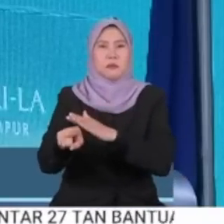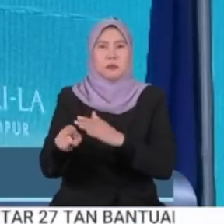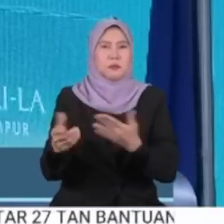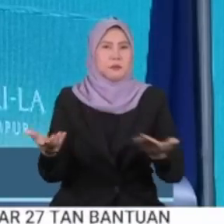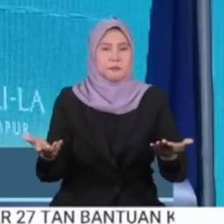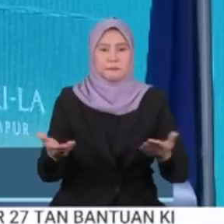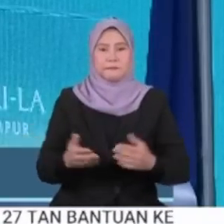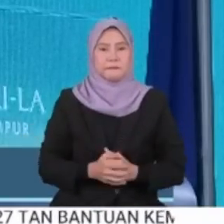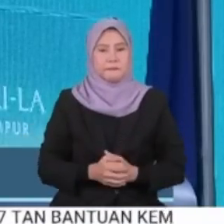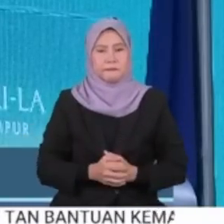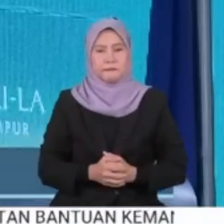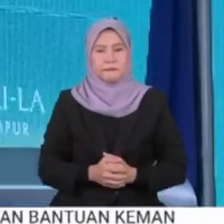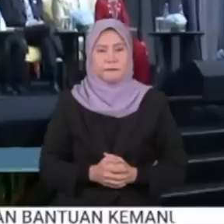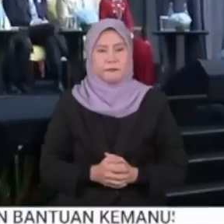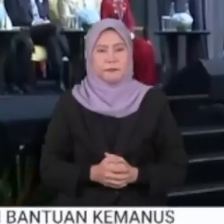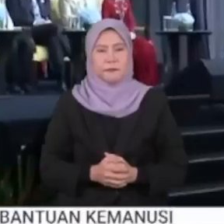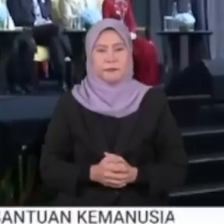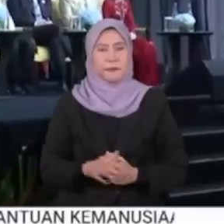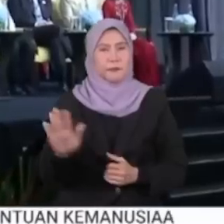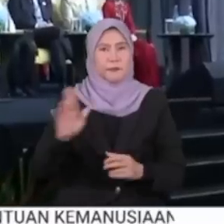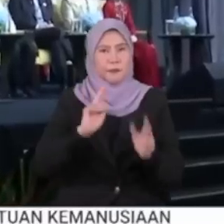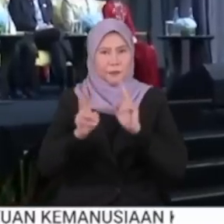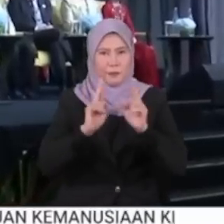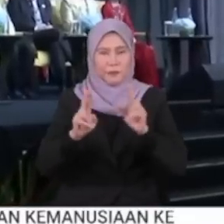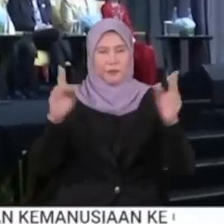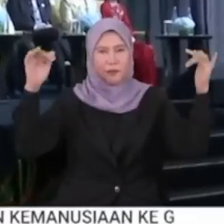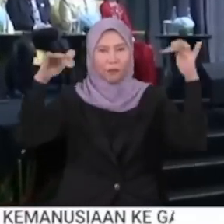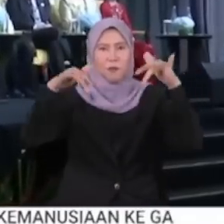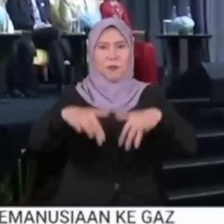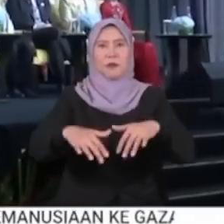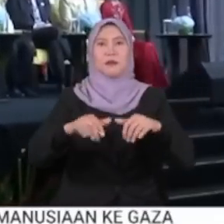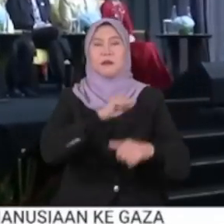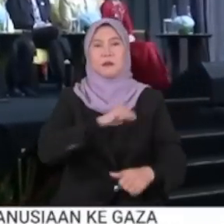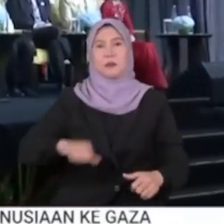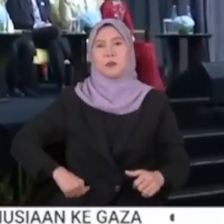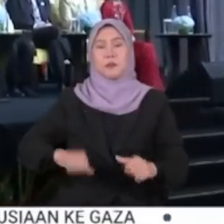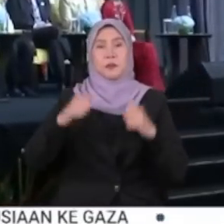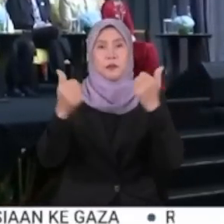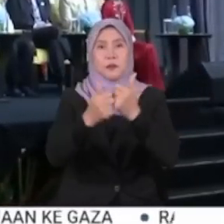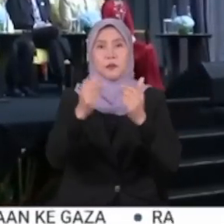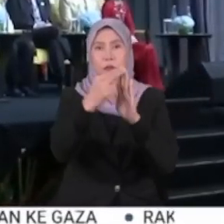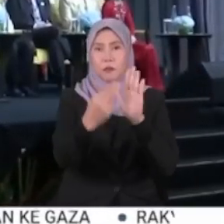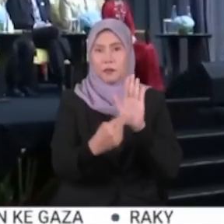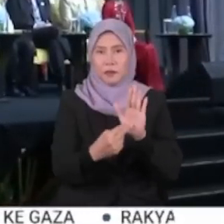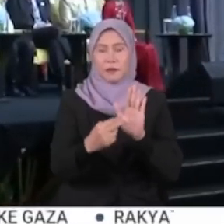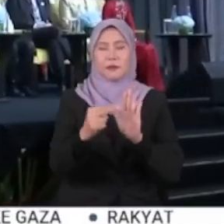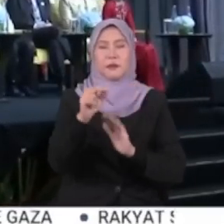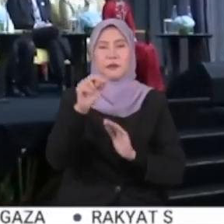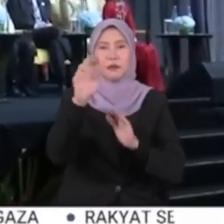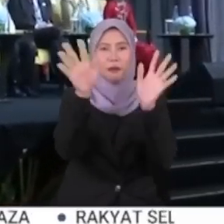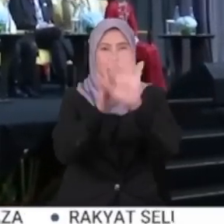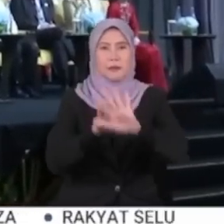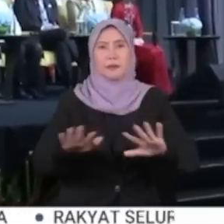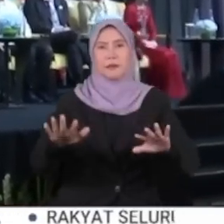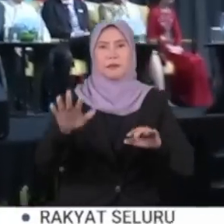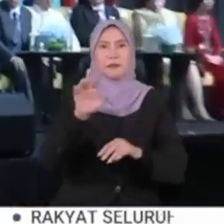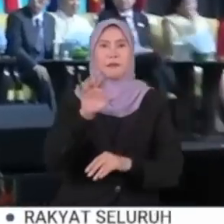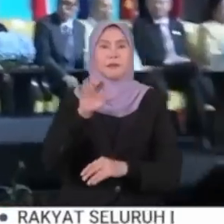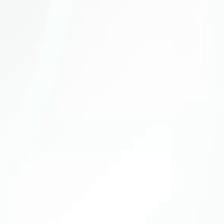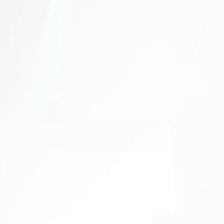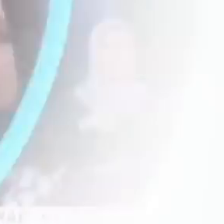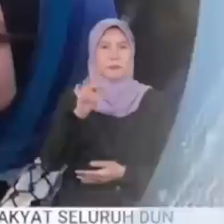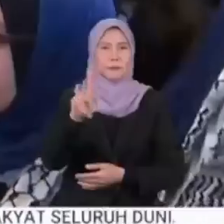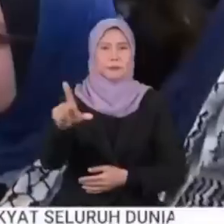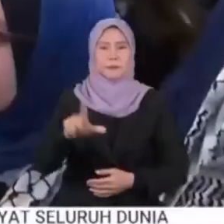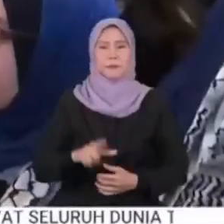their ends. Beliau berucap pada Perhimpunan Agung Persatuan Undang-Undang ASEAN ALA ke-14 di Ibu Negara.